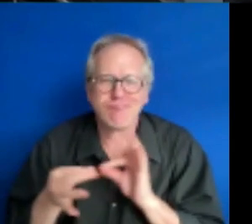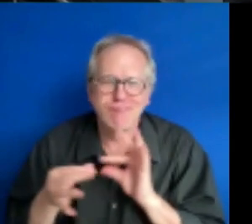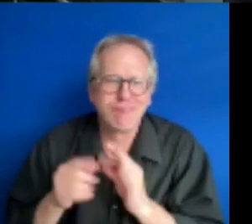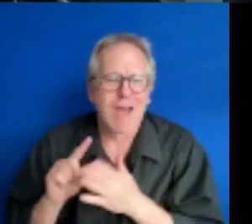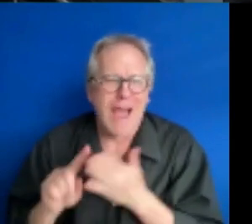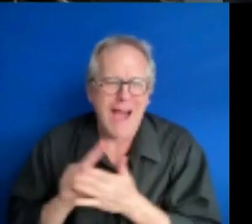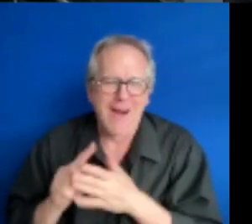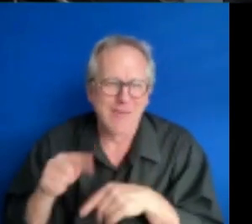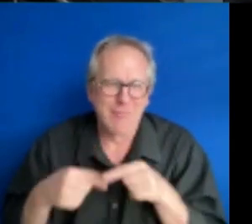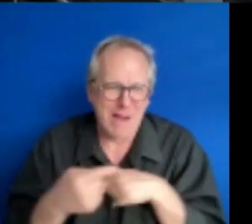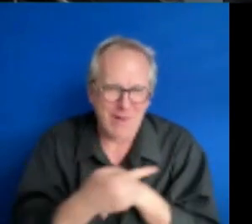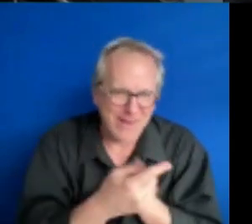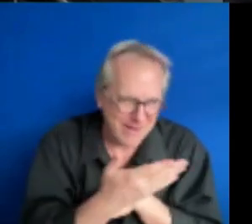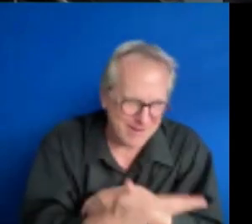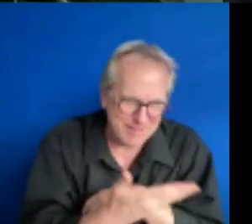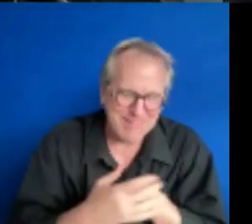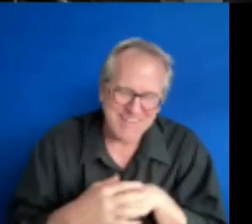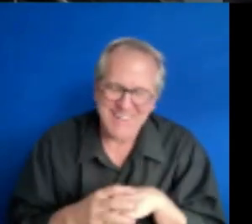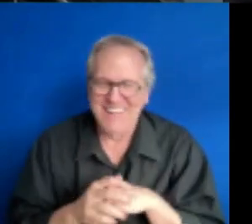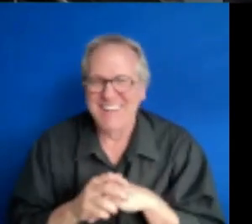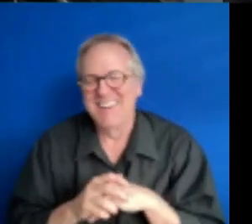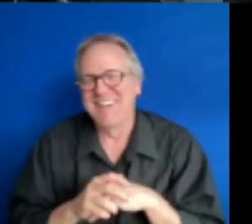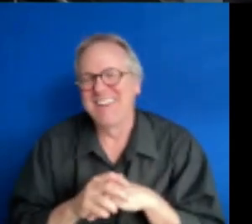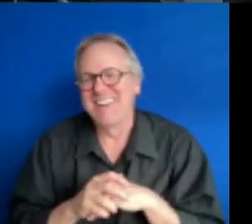He's a TBI.